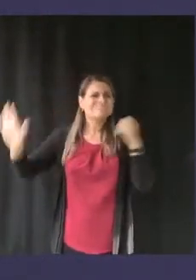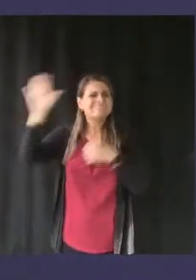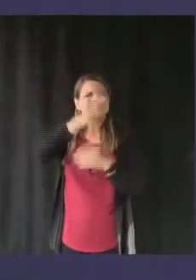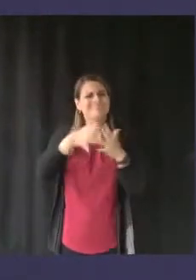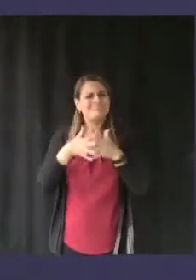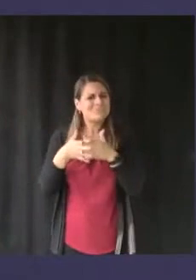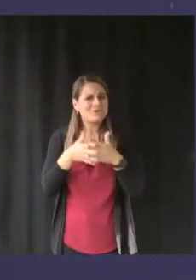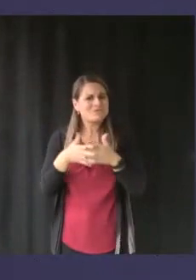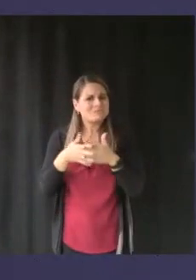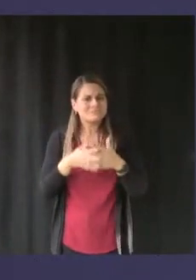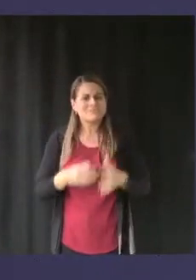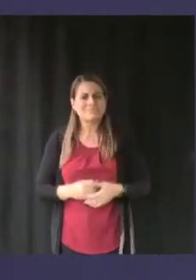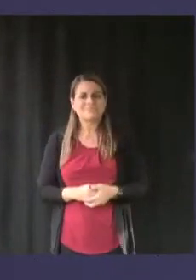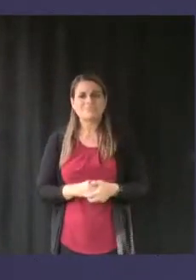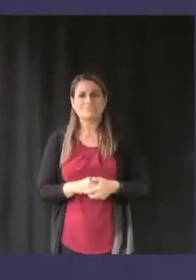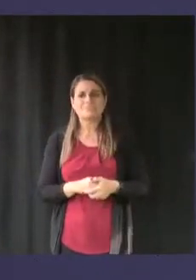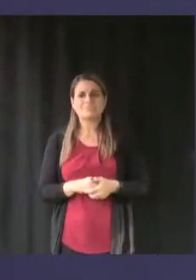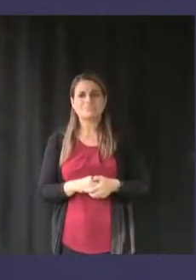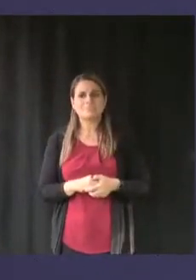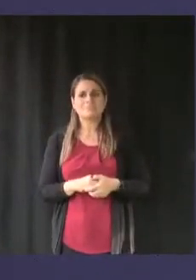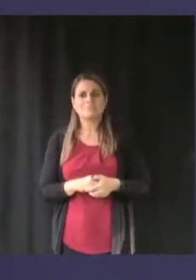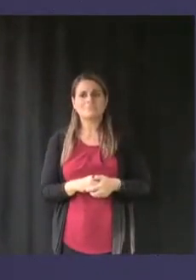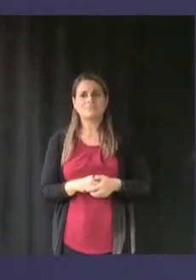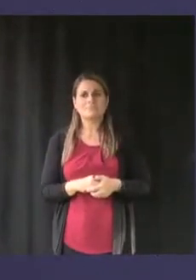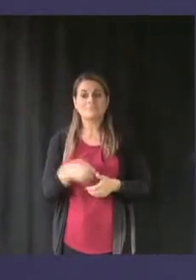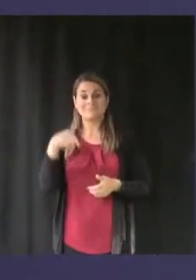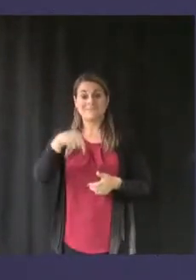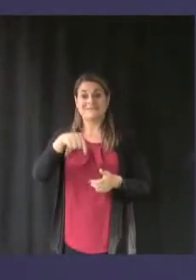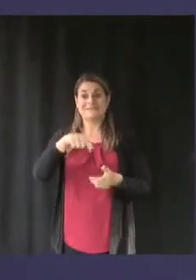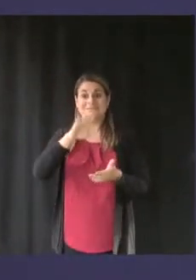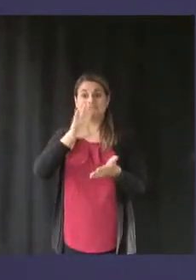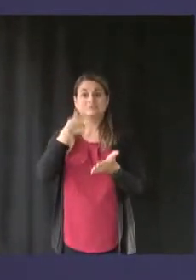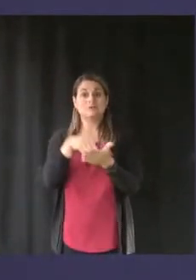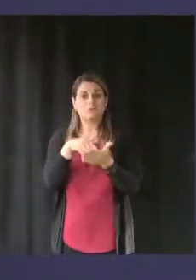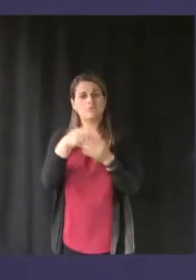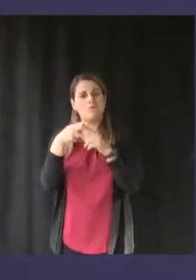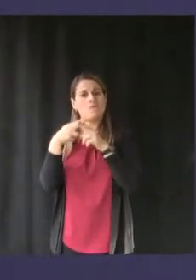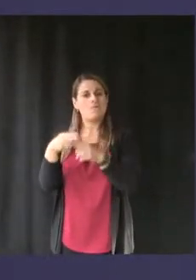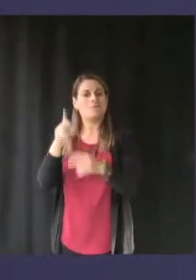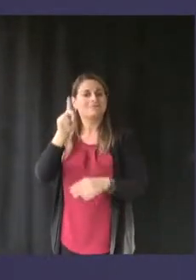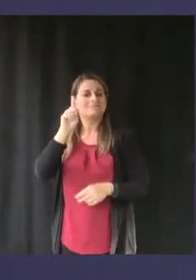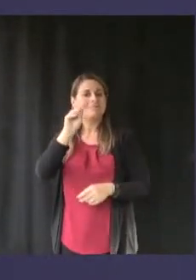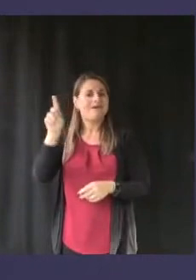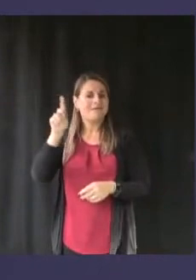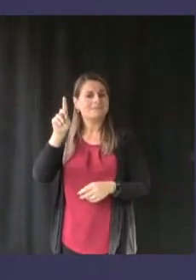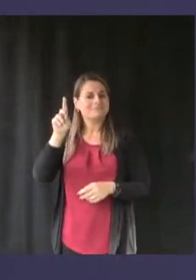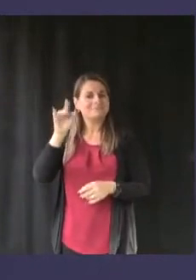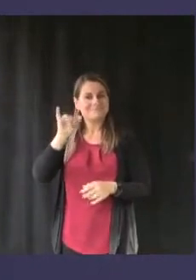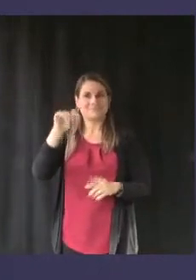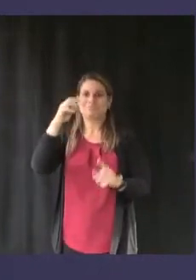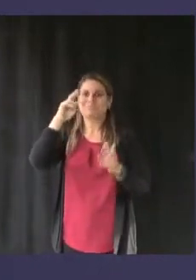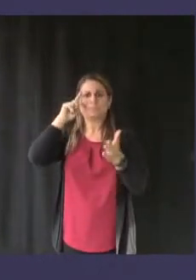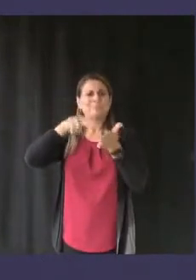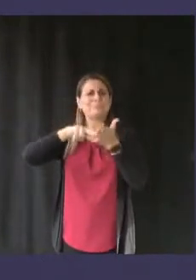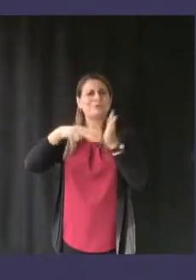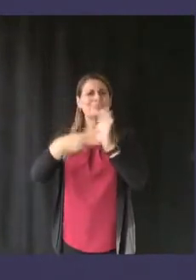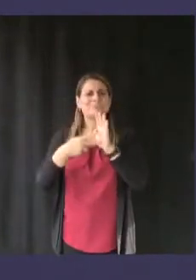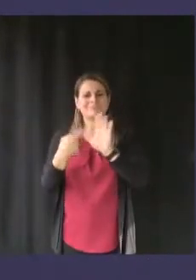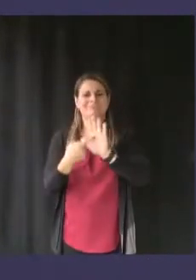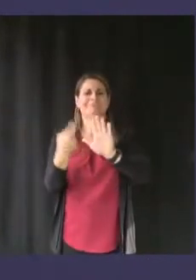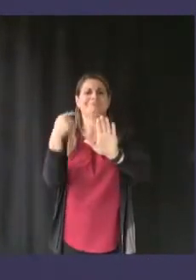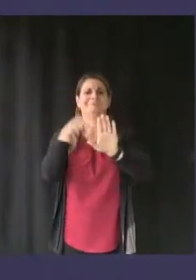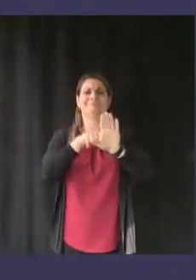And that's why this center is named after Thomas and Chris Dodd. Chris was telling me, though,